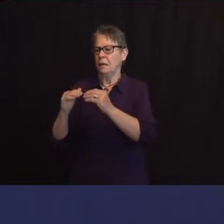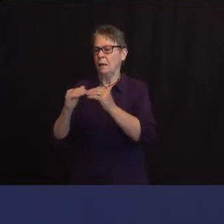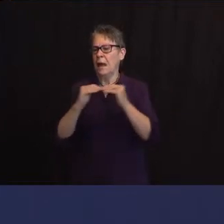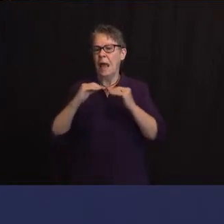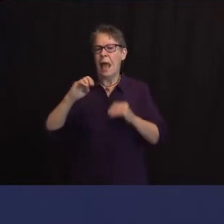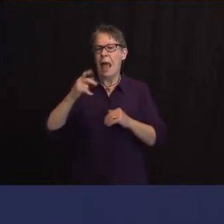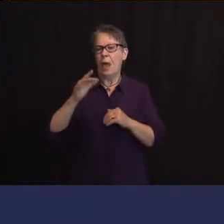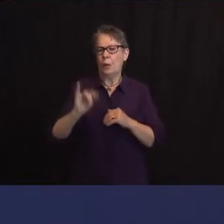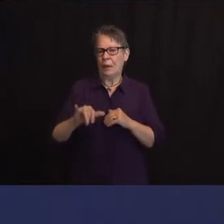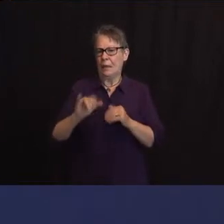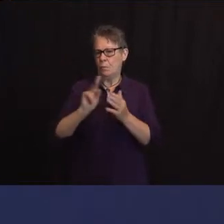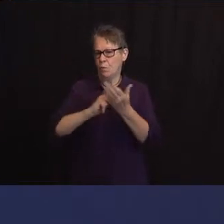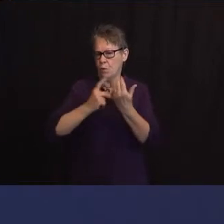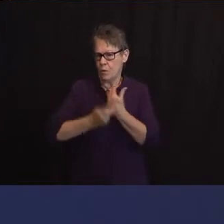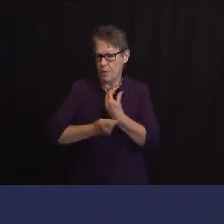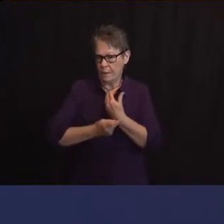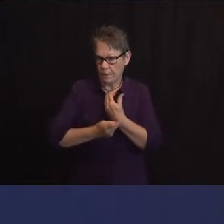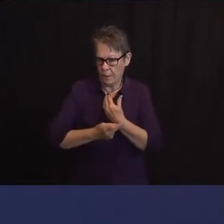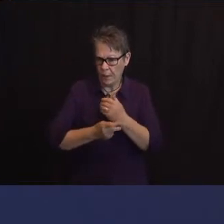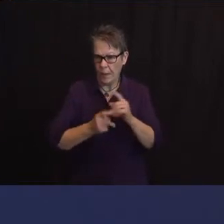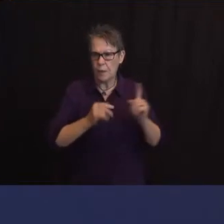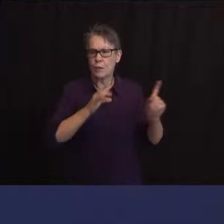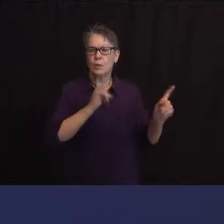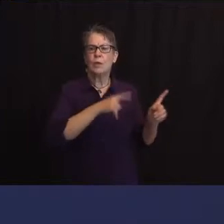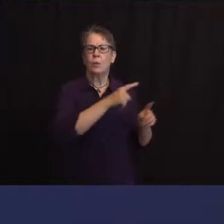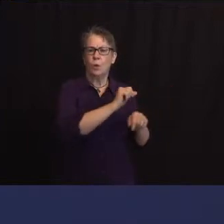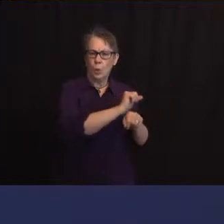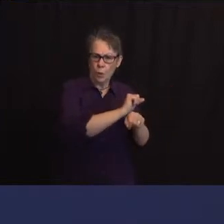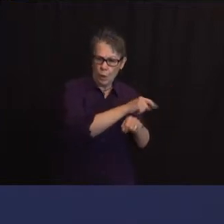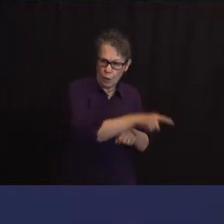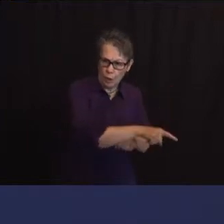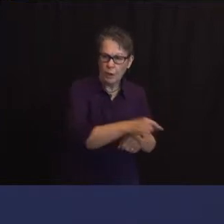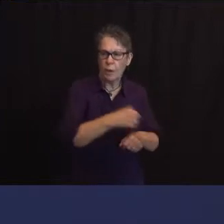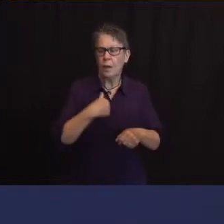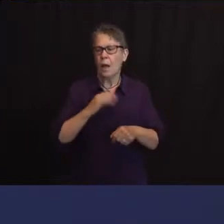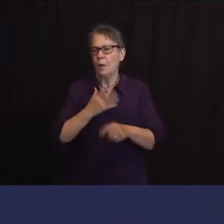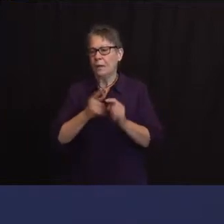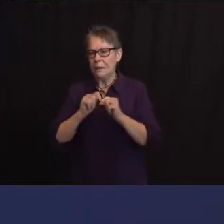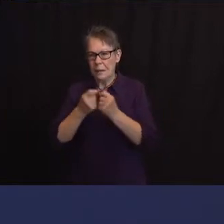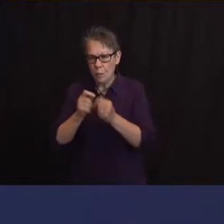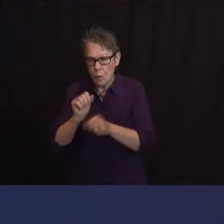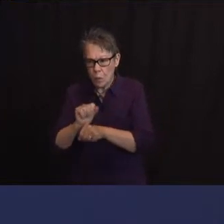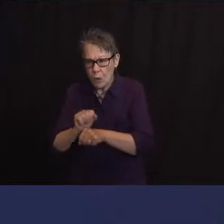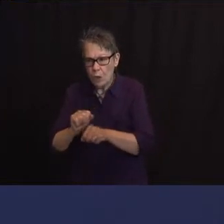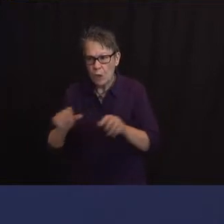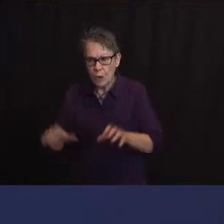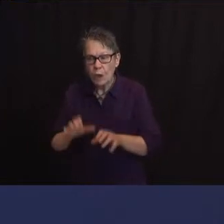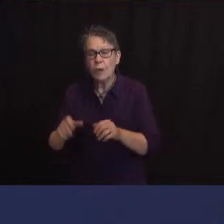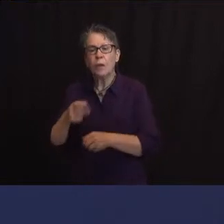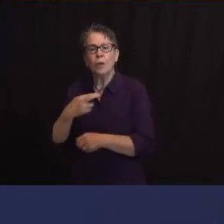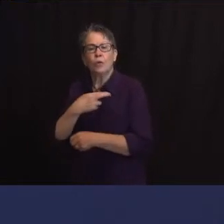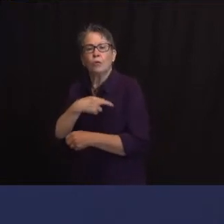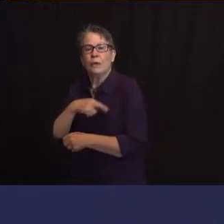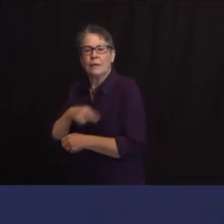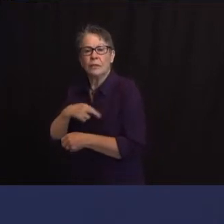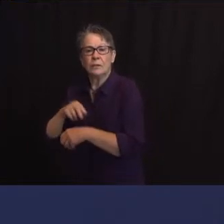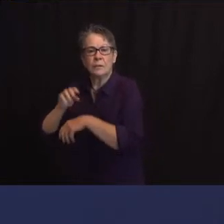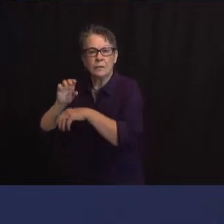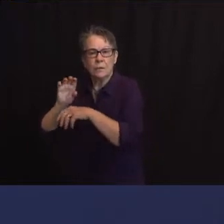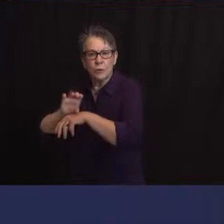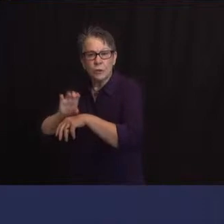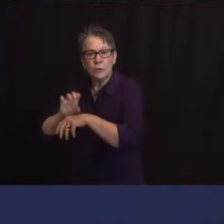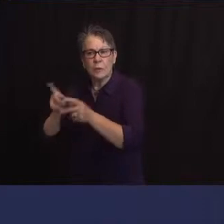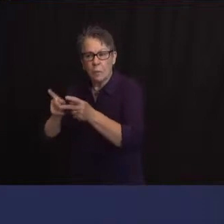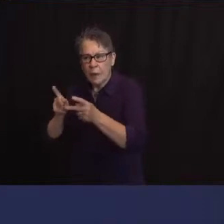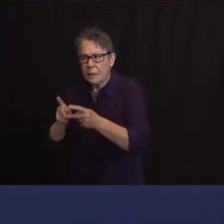Judy and team are working on, the mobile vans, the faith institutions, the going into hard-to-reach folks,